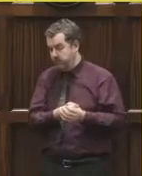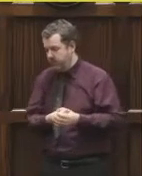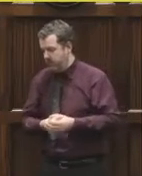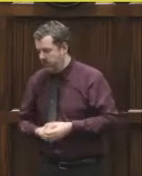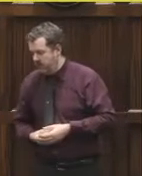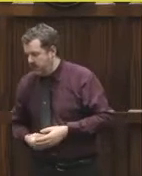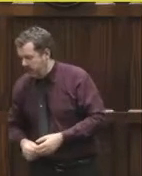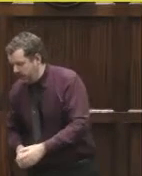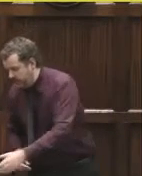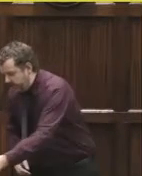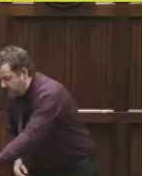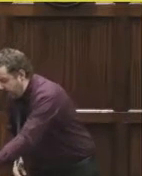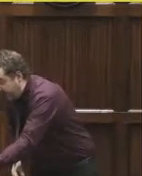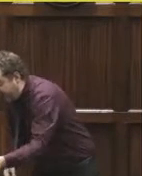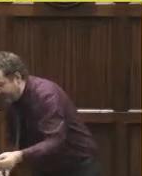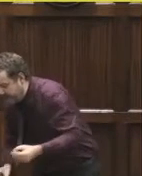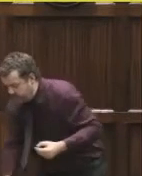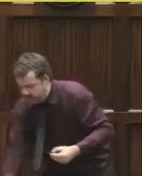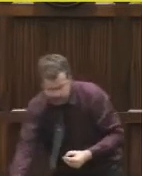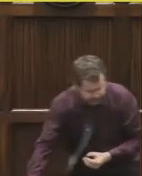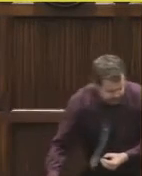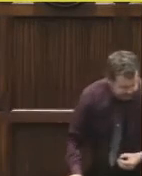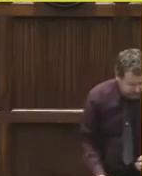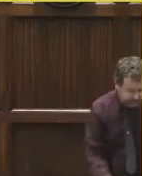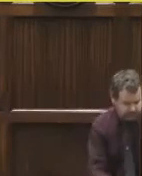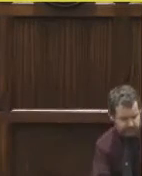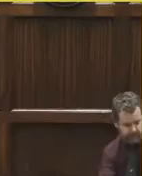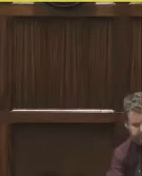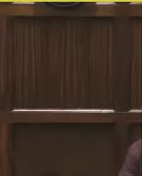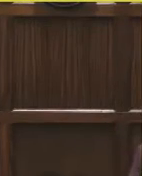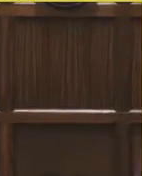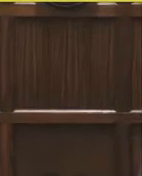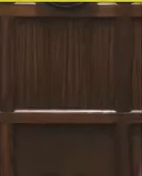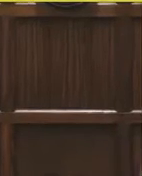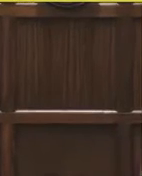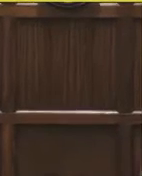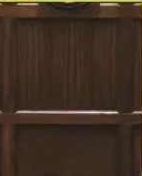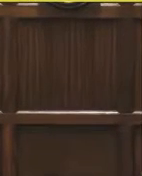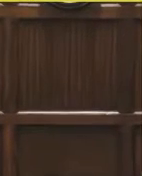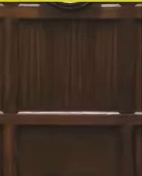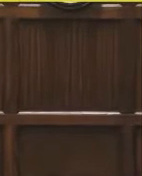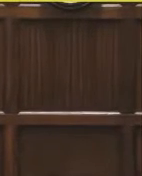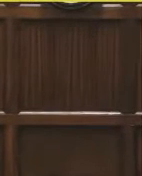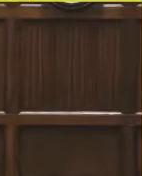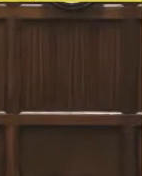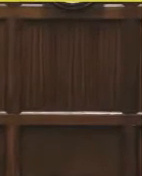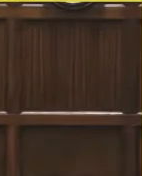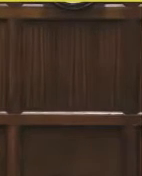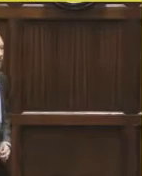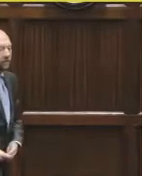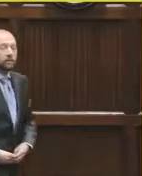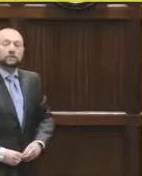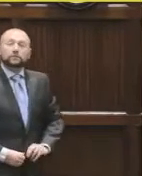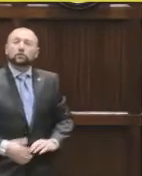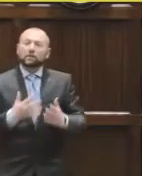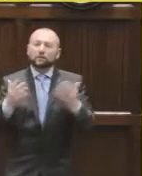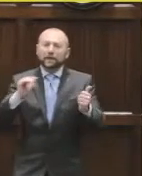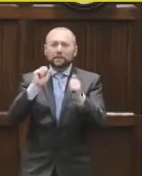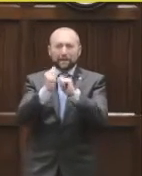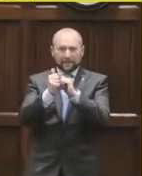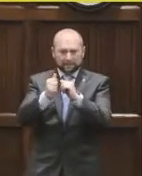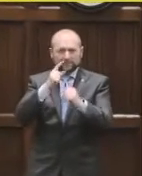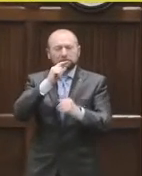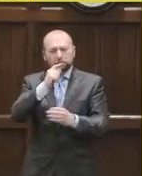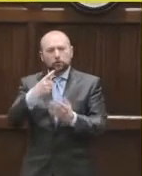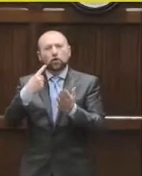move. Thank you. Cairn I move. In addition to the substantive amendment we have before us, the Office of Parliamentary Counsel